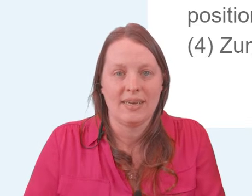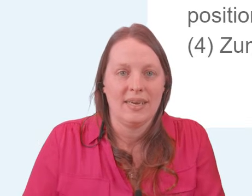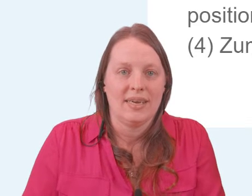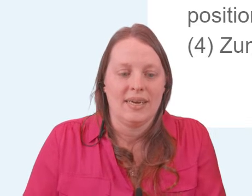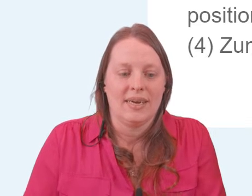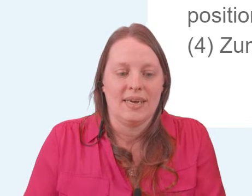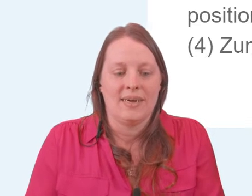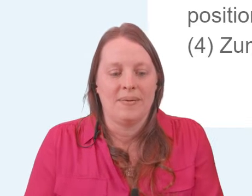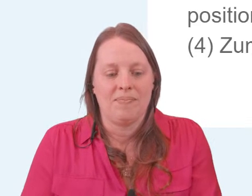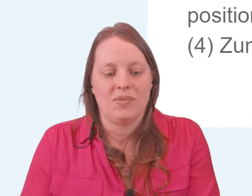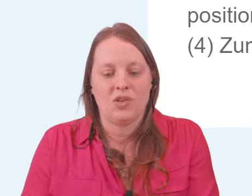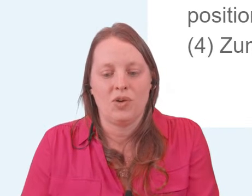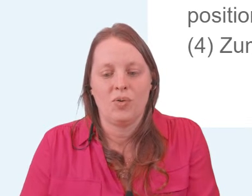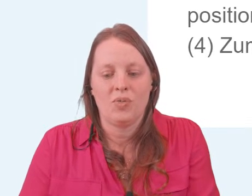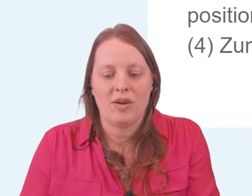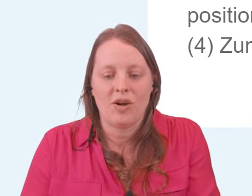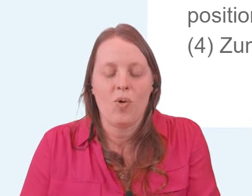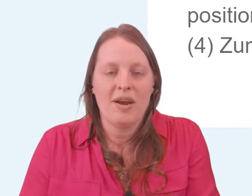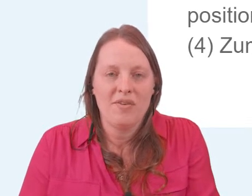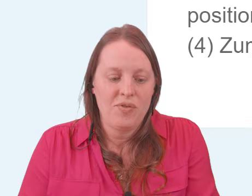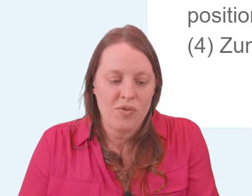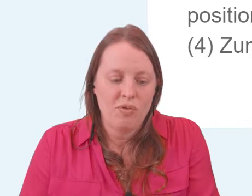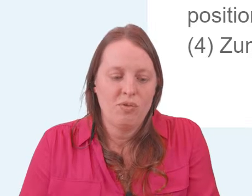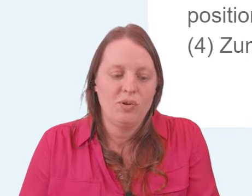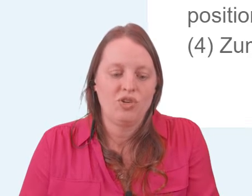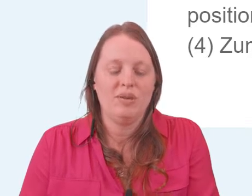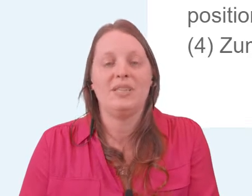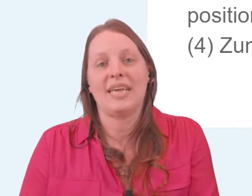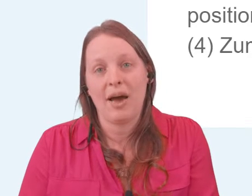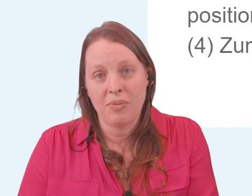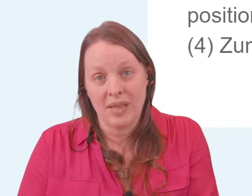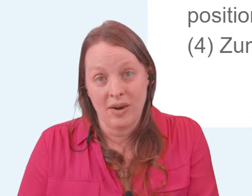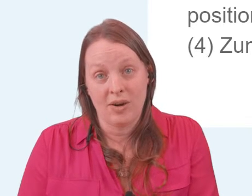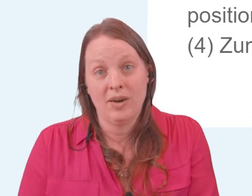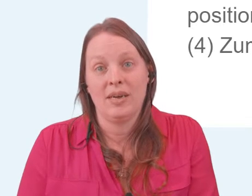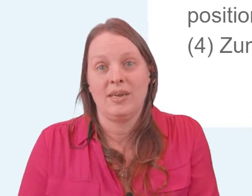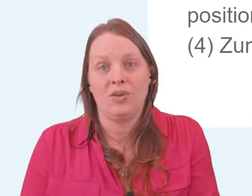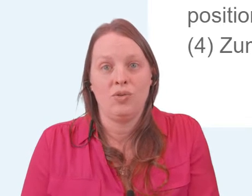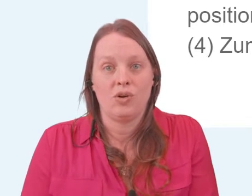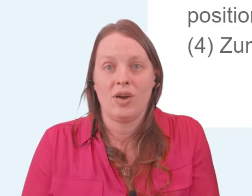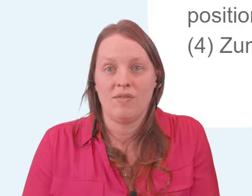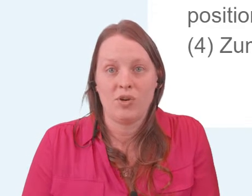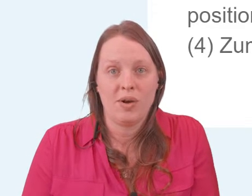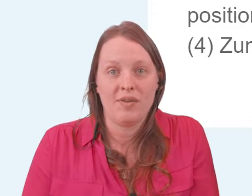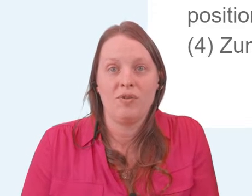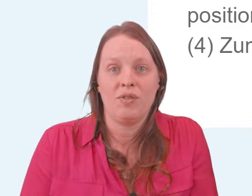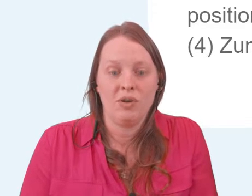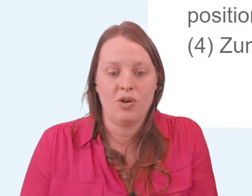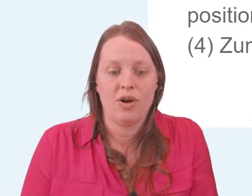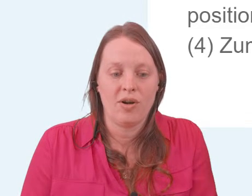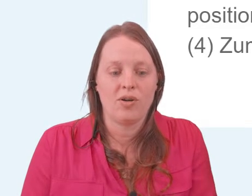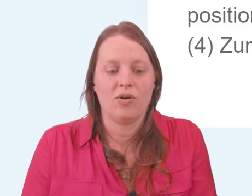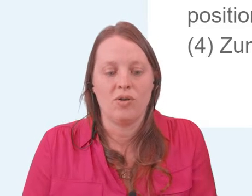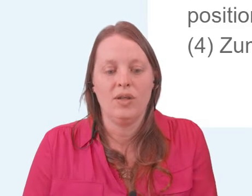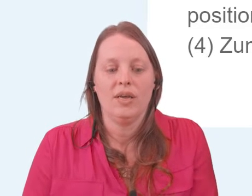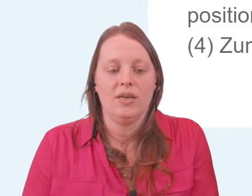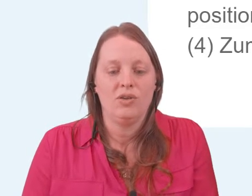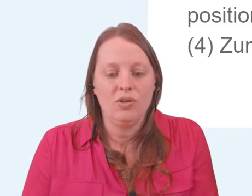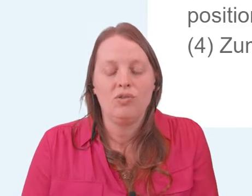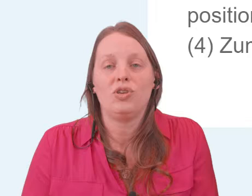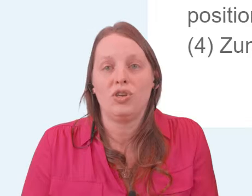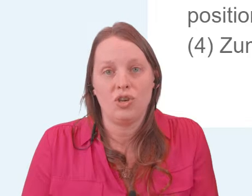think. So there are quite a few treatments out there, and you all covered quite a few of them in your